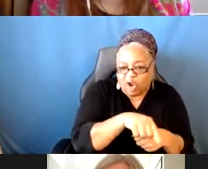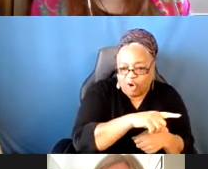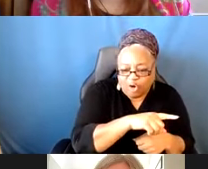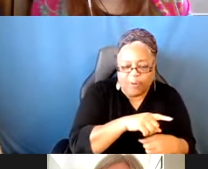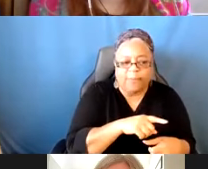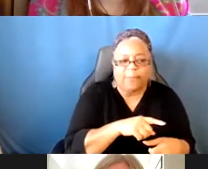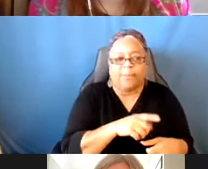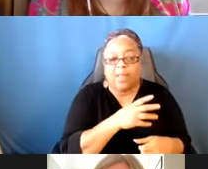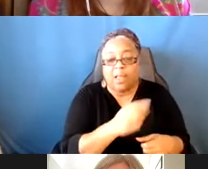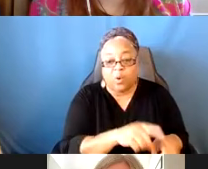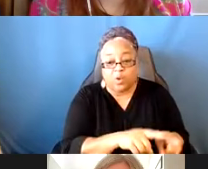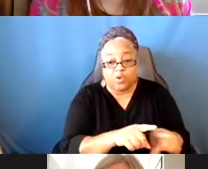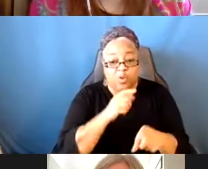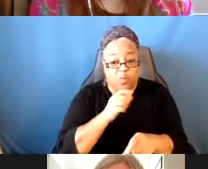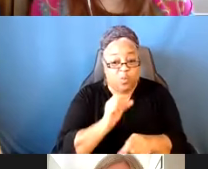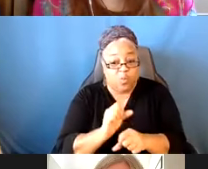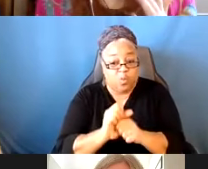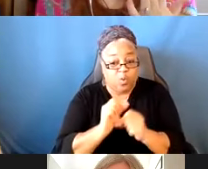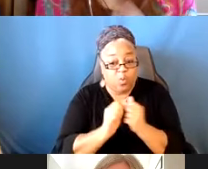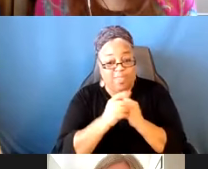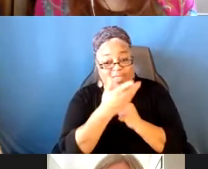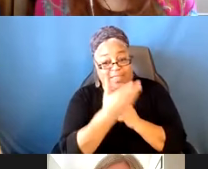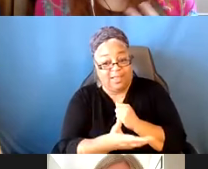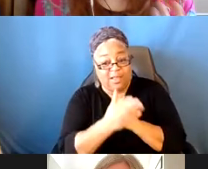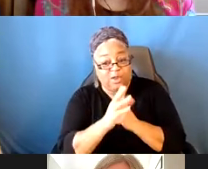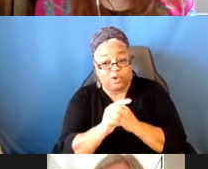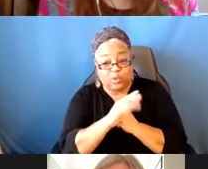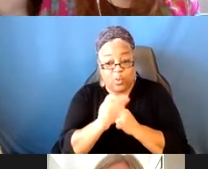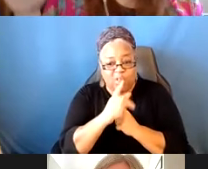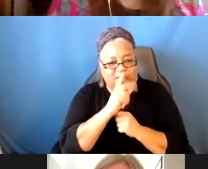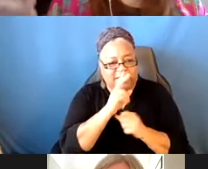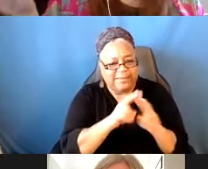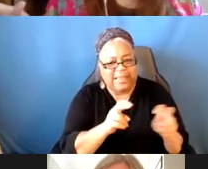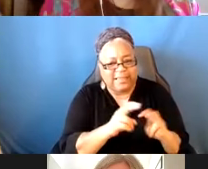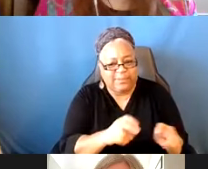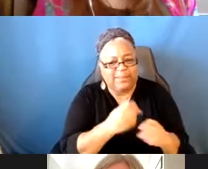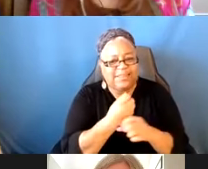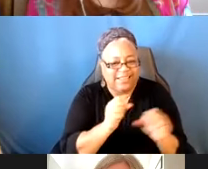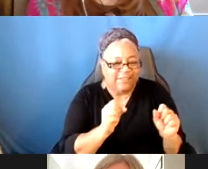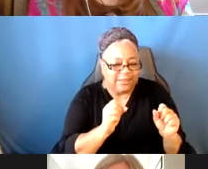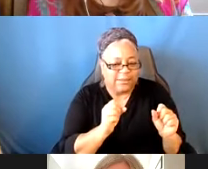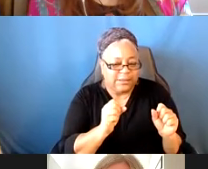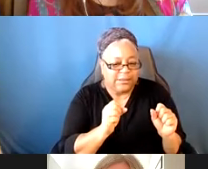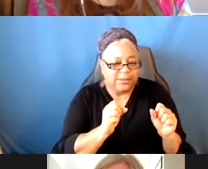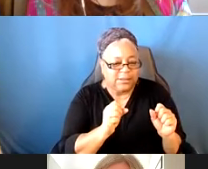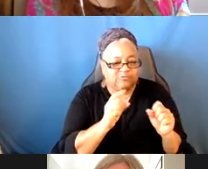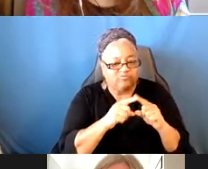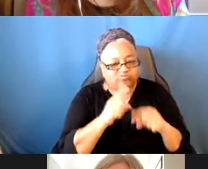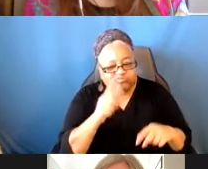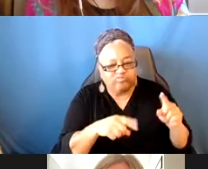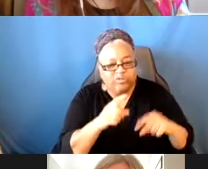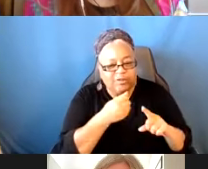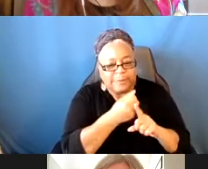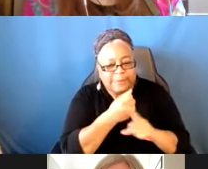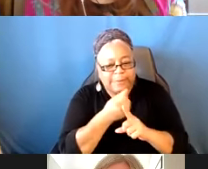also want to work with this tool as well, this assessment of safety in various areas. There are